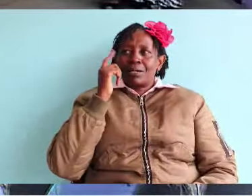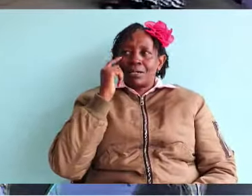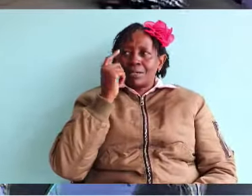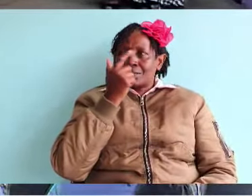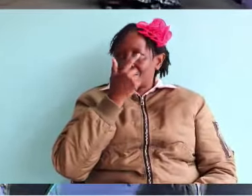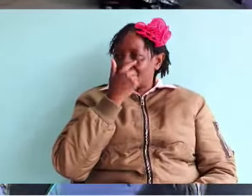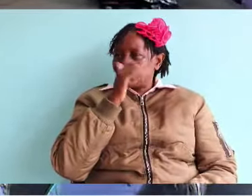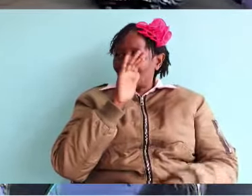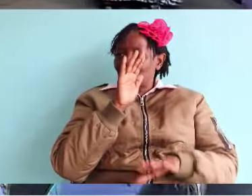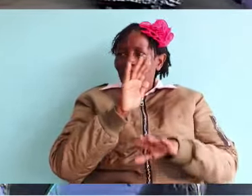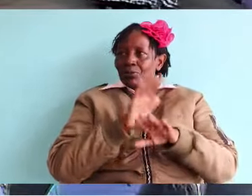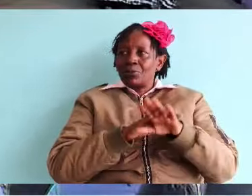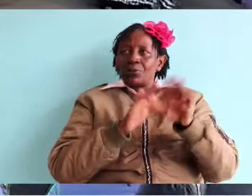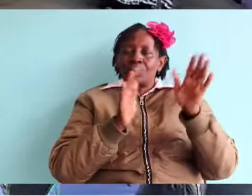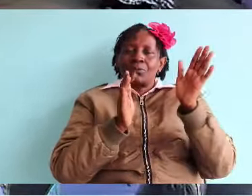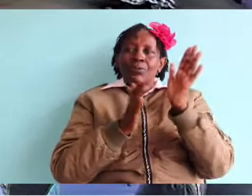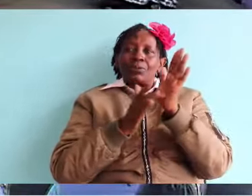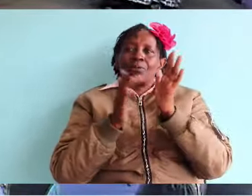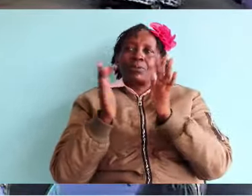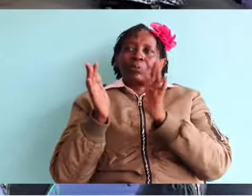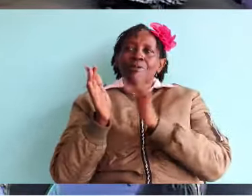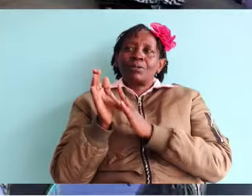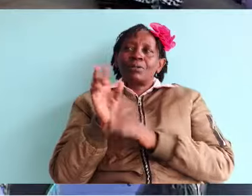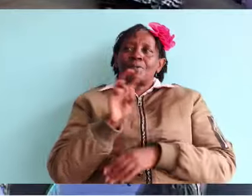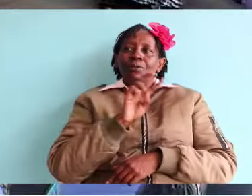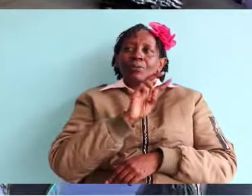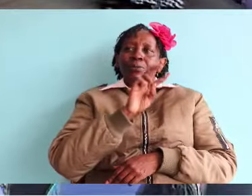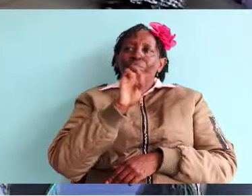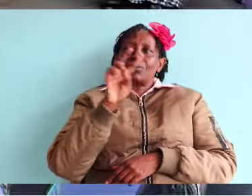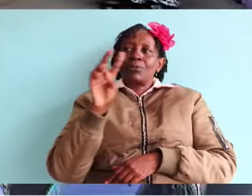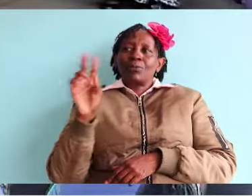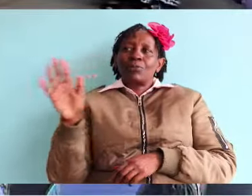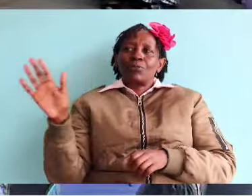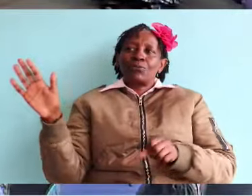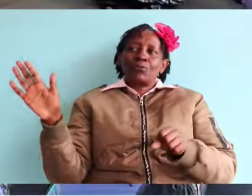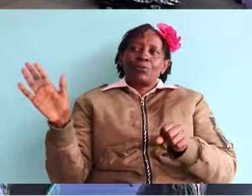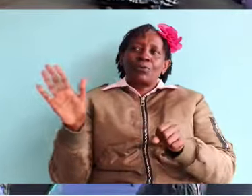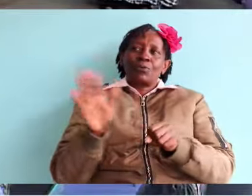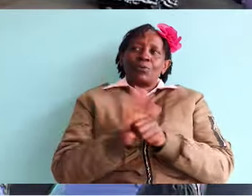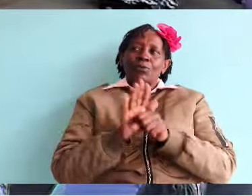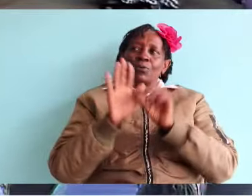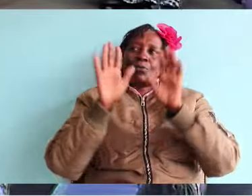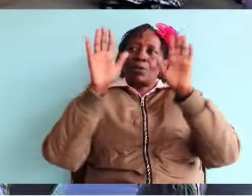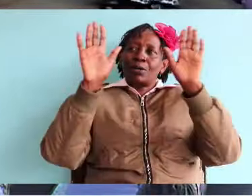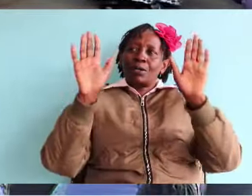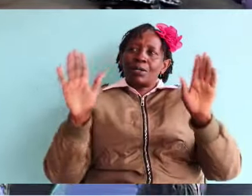Jesus. Look full in His wonderful